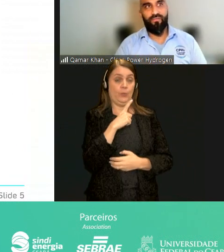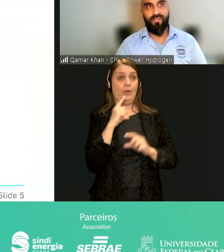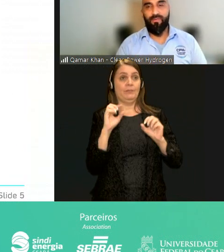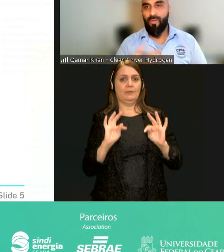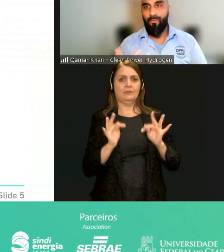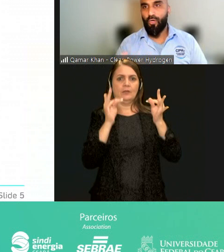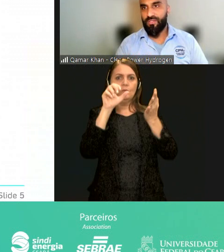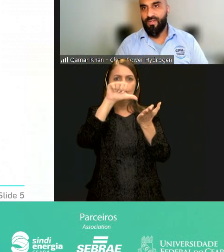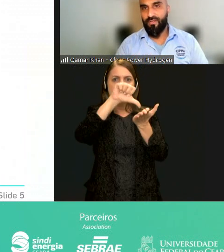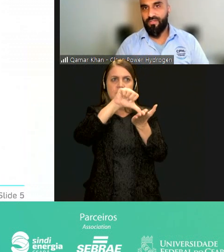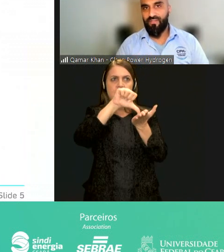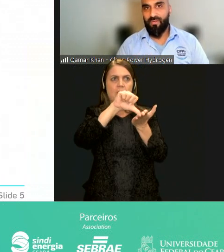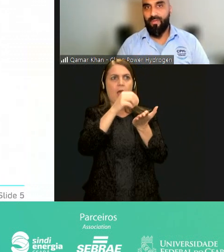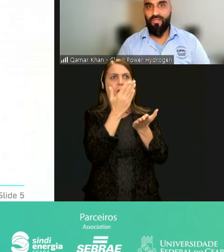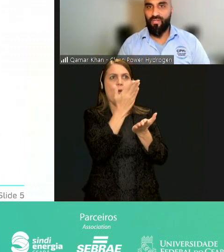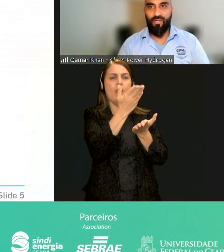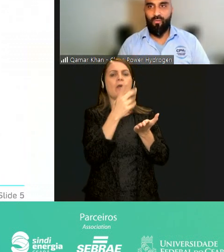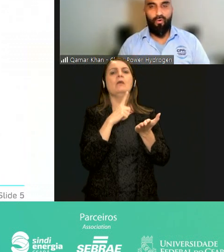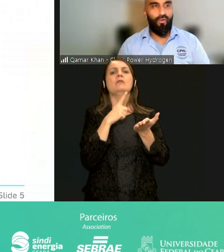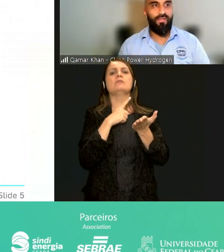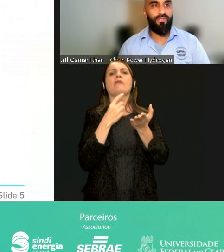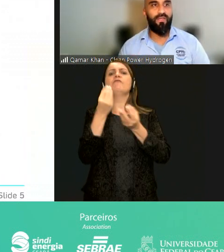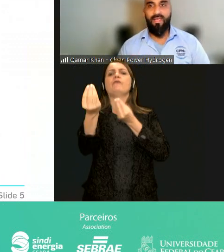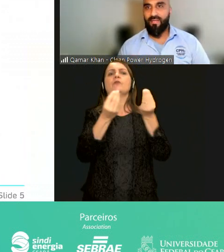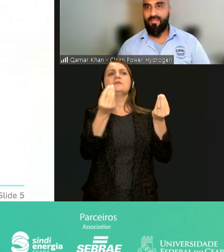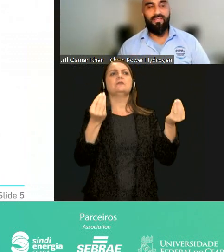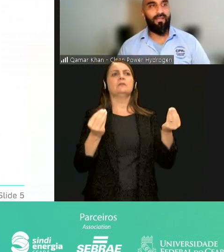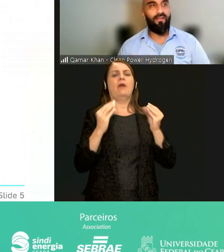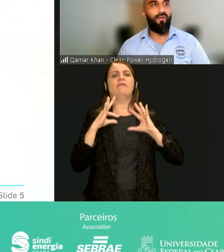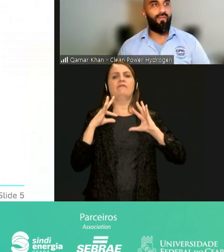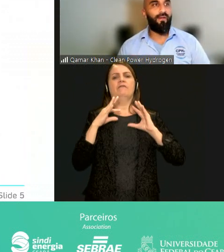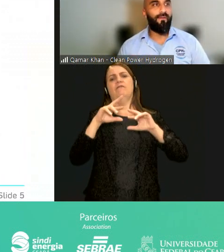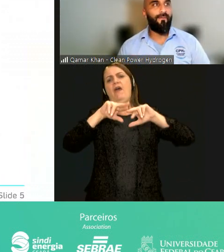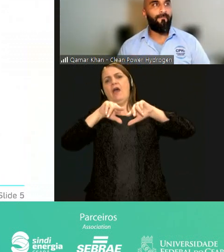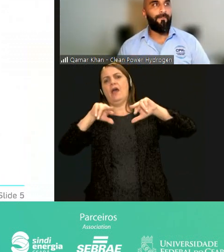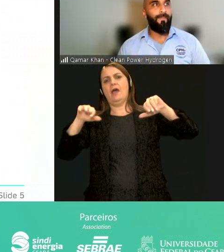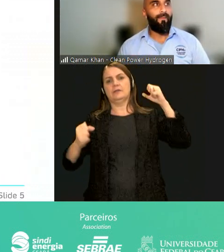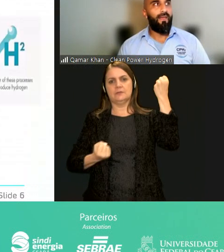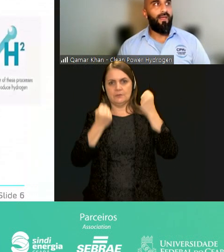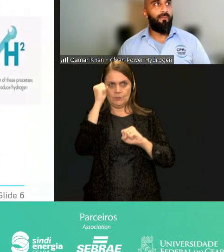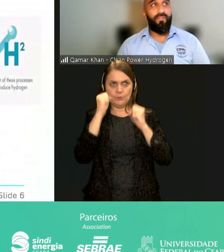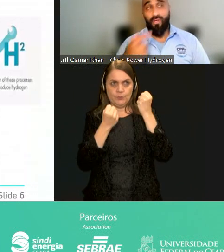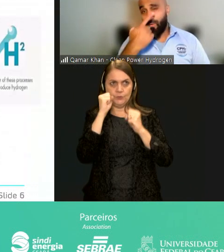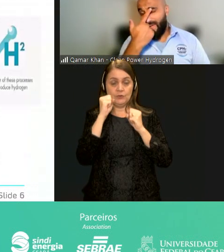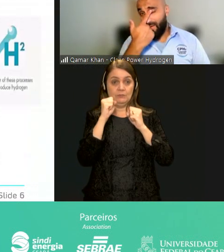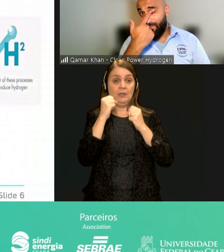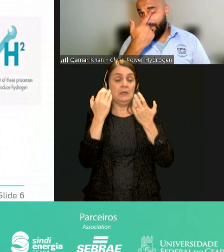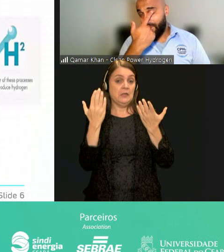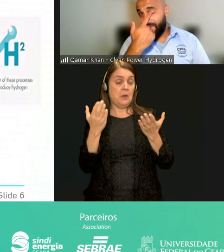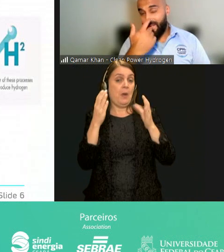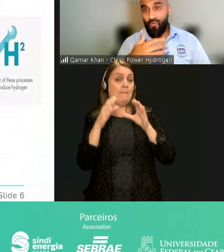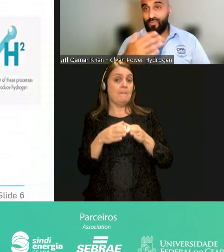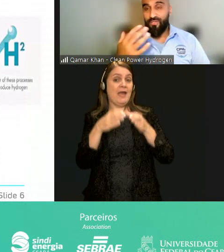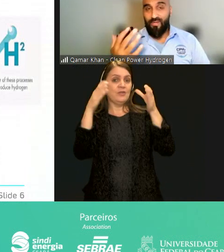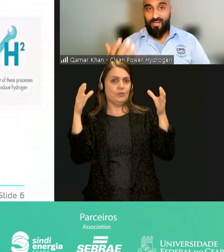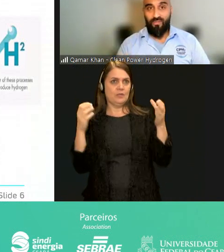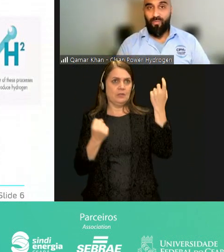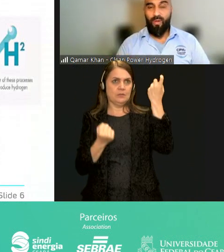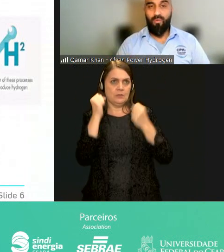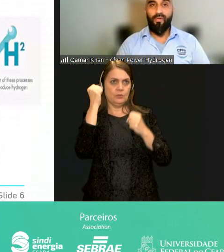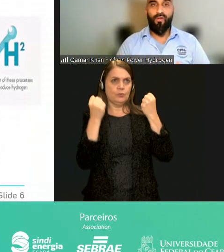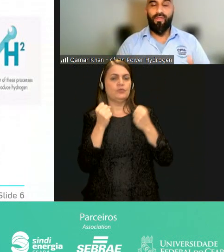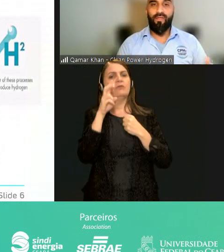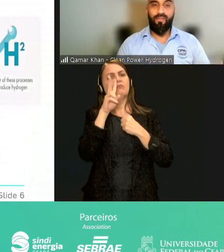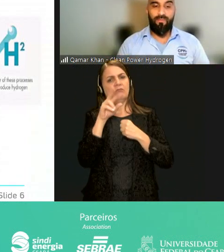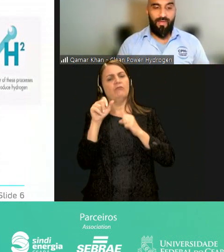industries. And most of the industries have been mentioned, so I won't go into detail around that. Once again, most of you guys will